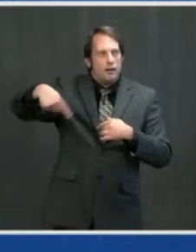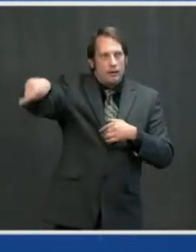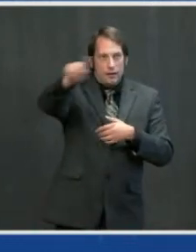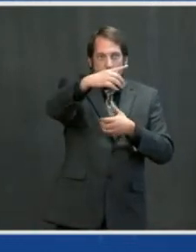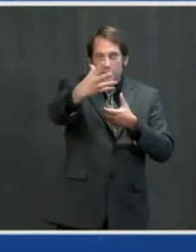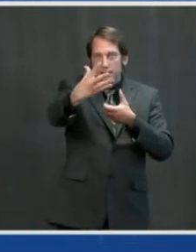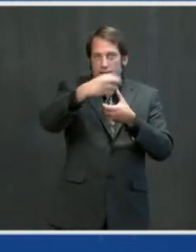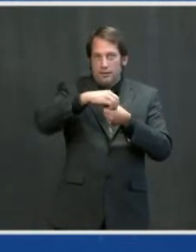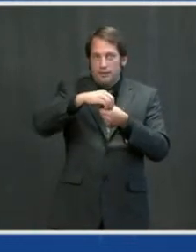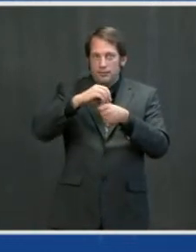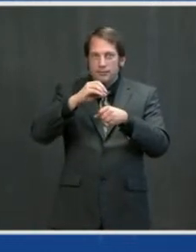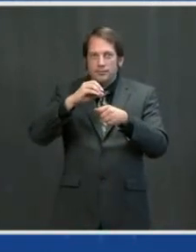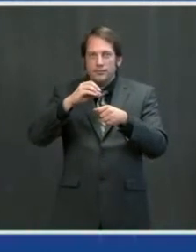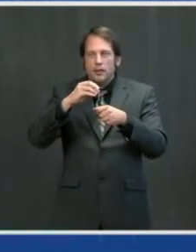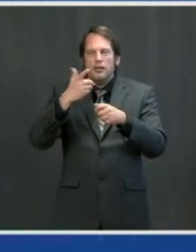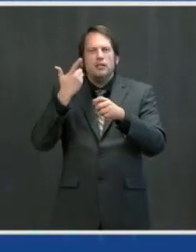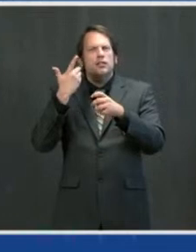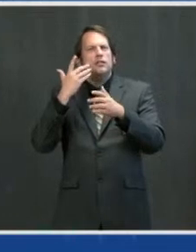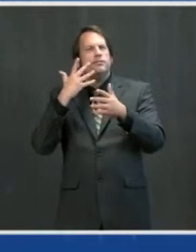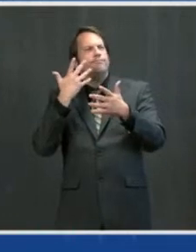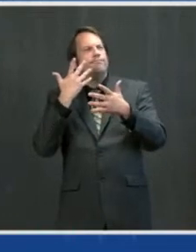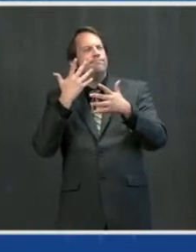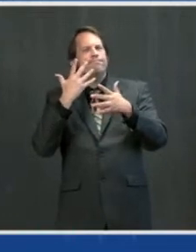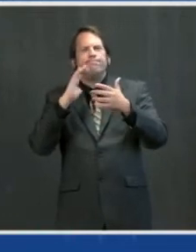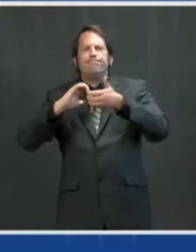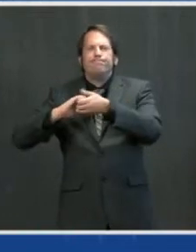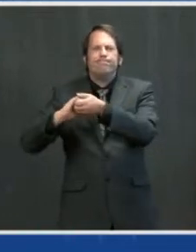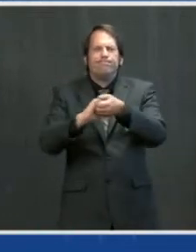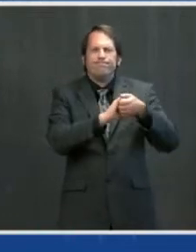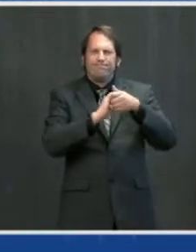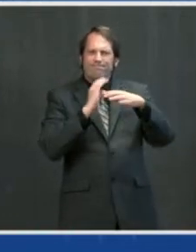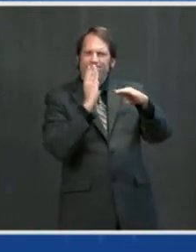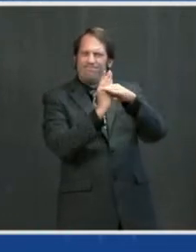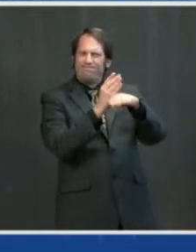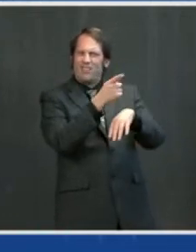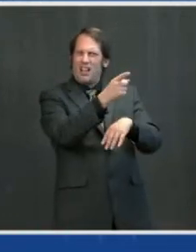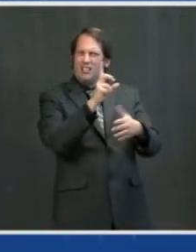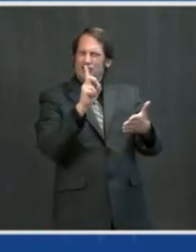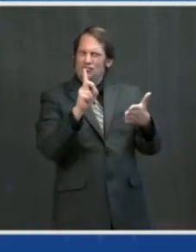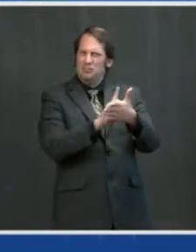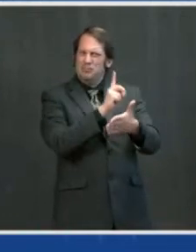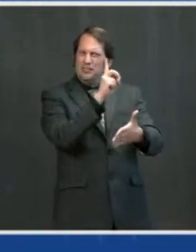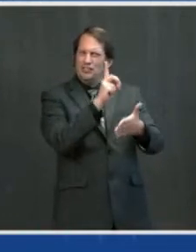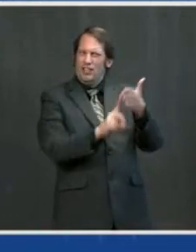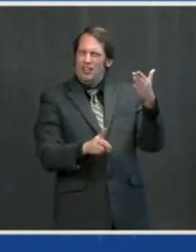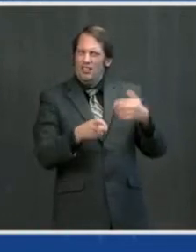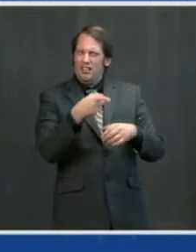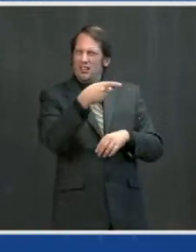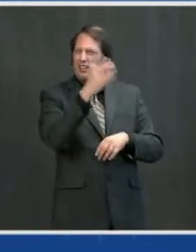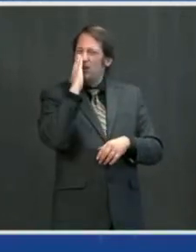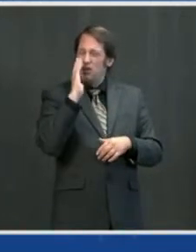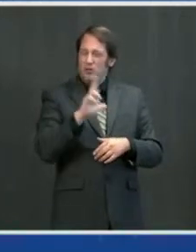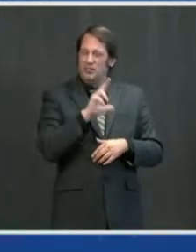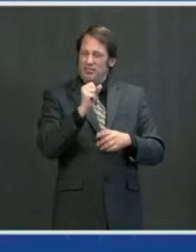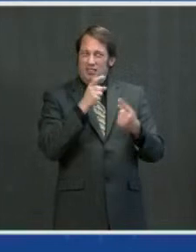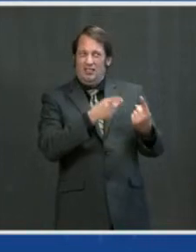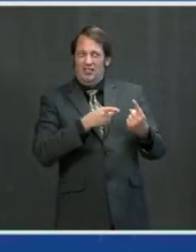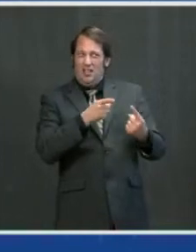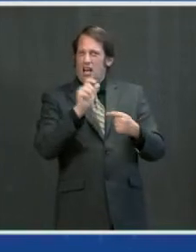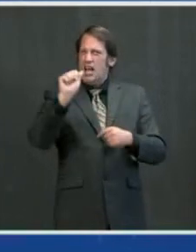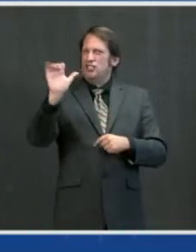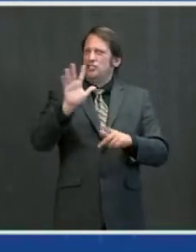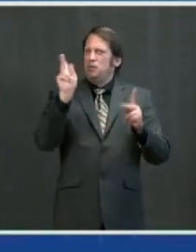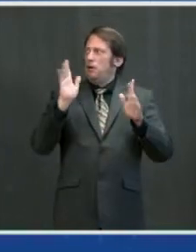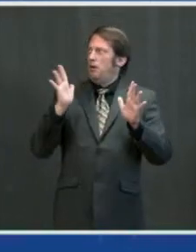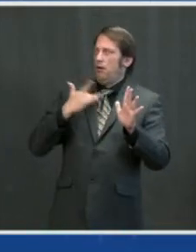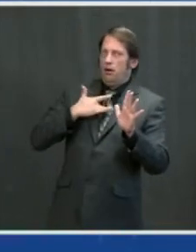discriminations or violences against Asian people across the U.S. with President Biden and agreed that discrimination